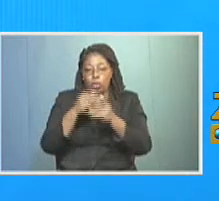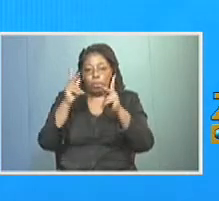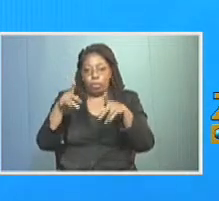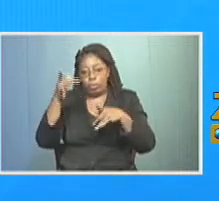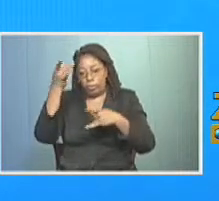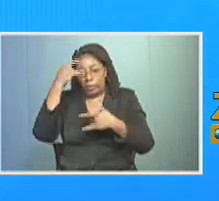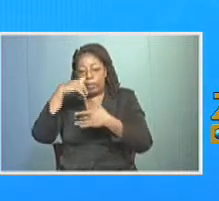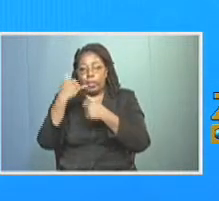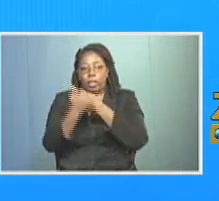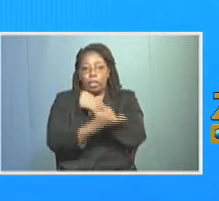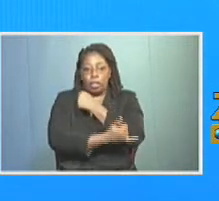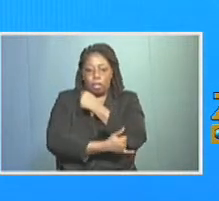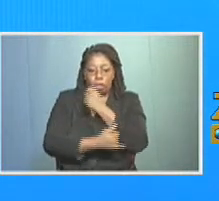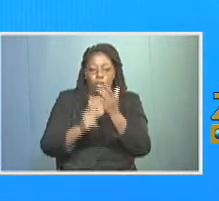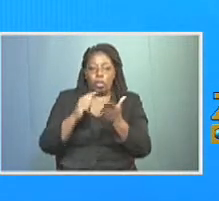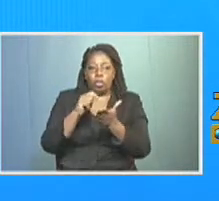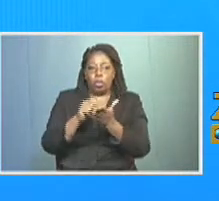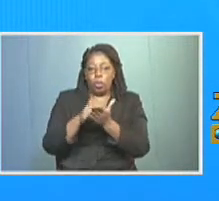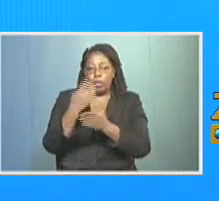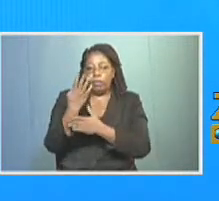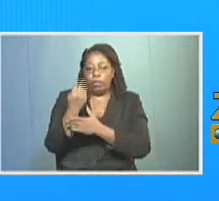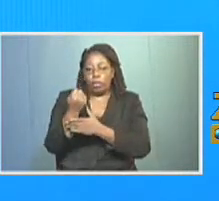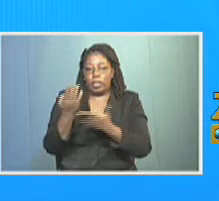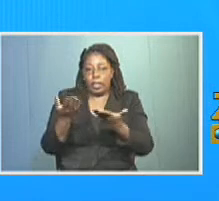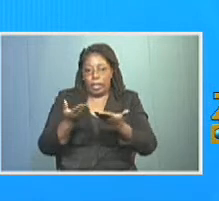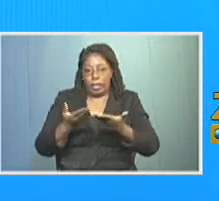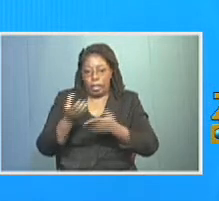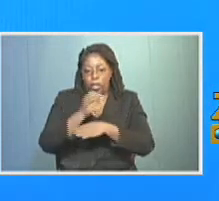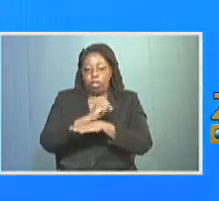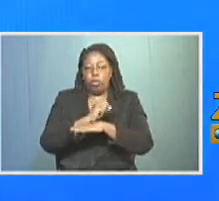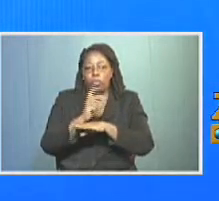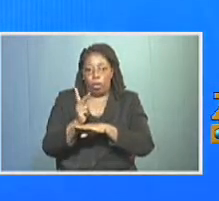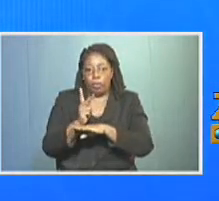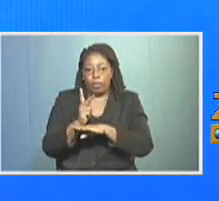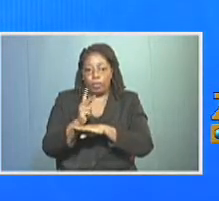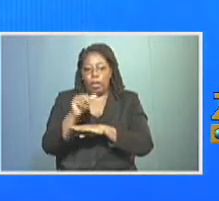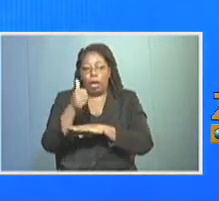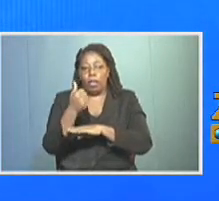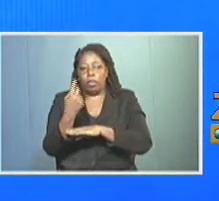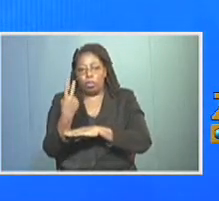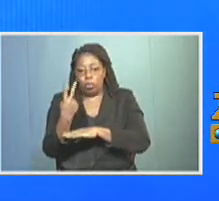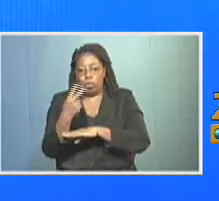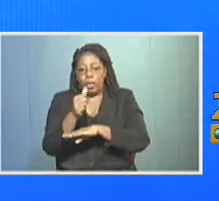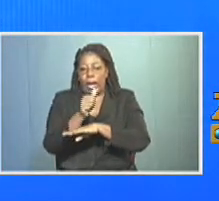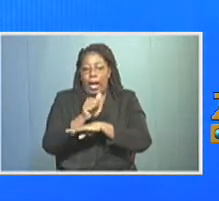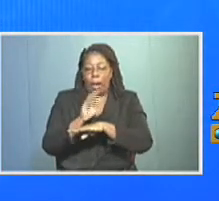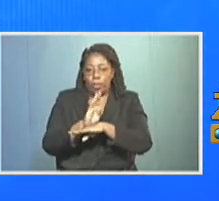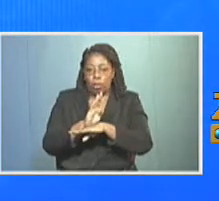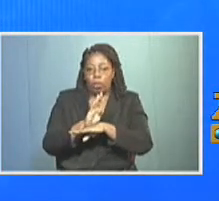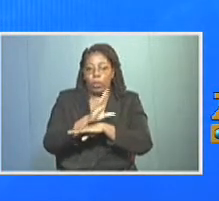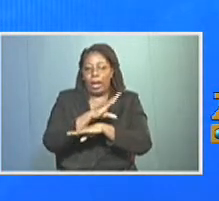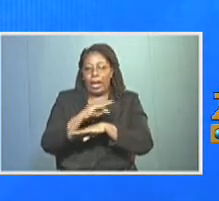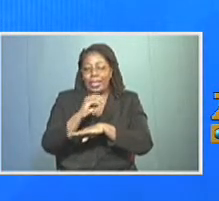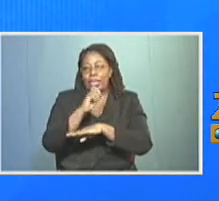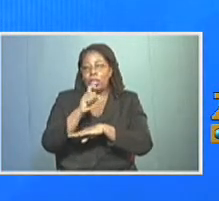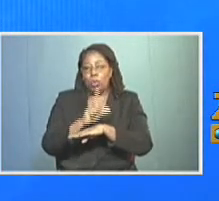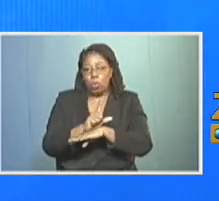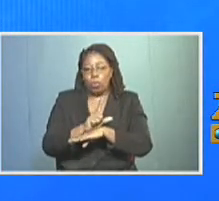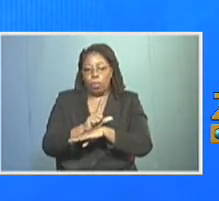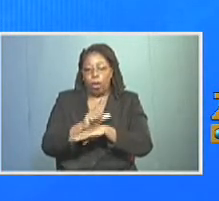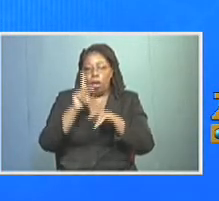country. Of that total, 14 of the sick are here on New Providence. The other 2 split between Abaco and